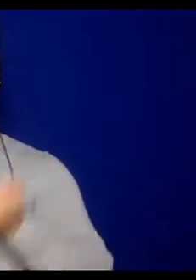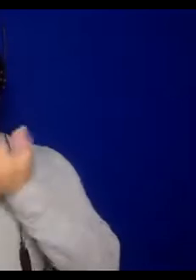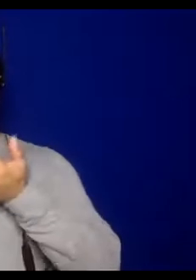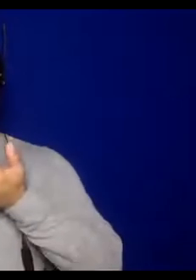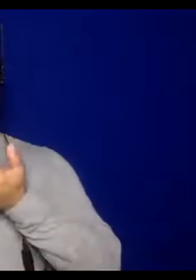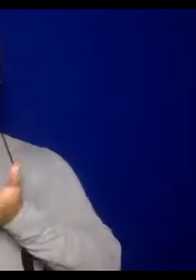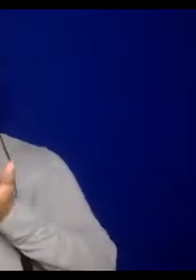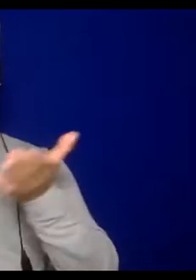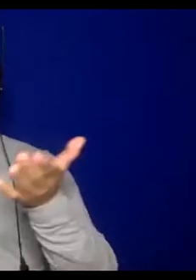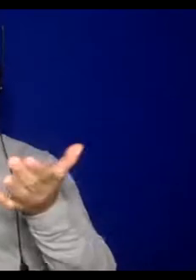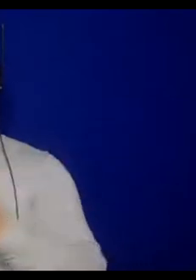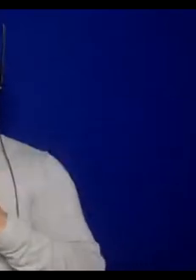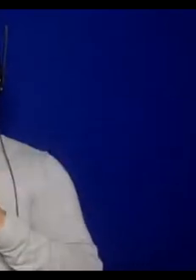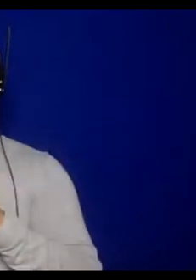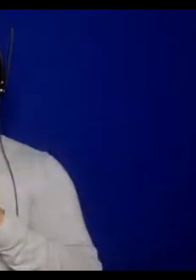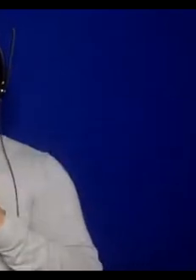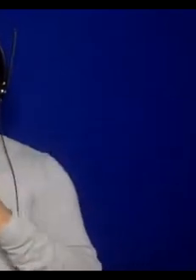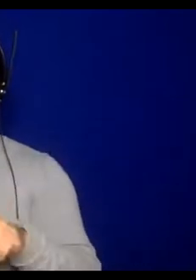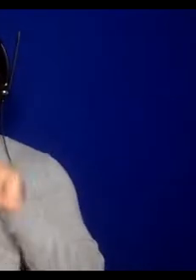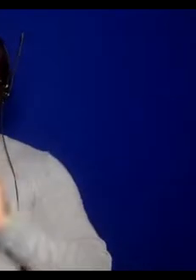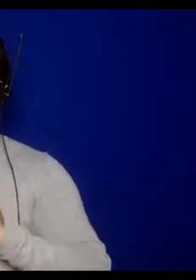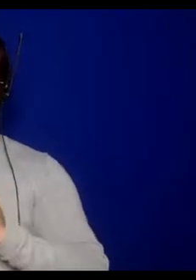For some reason, I can no longer see people's videos.